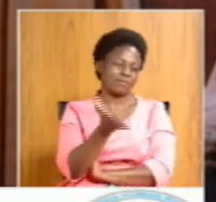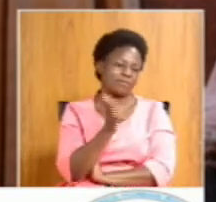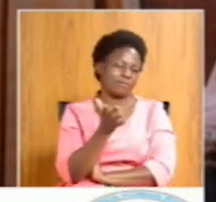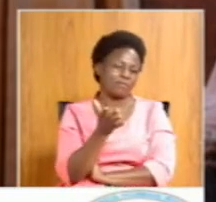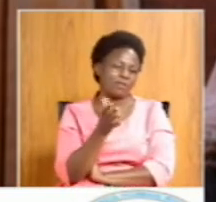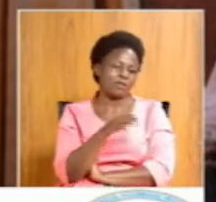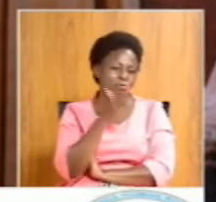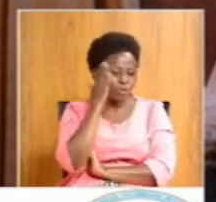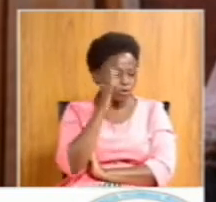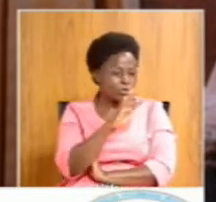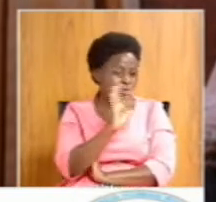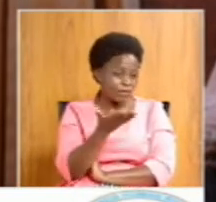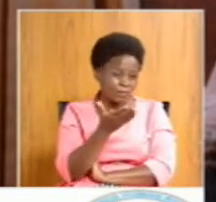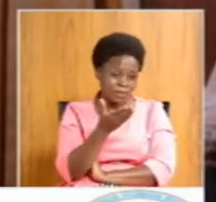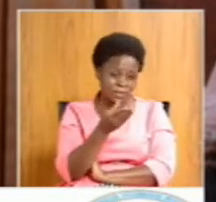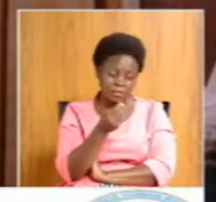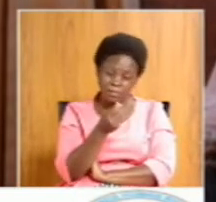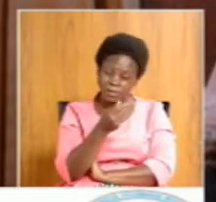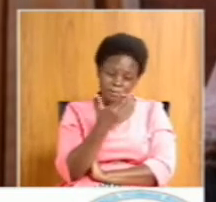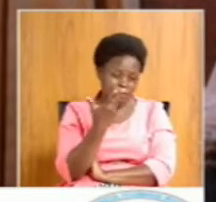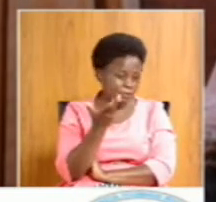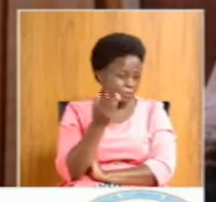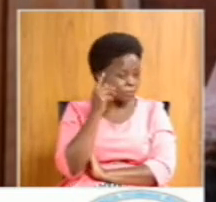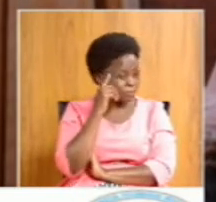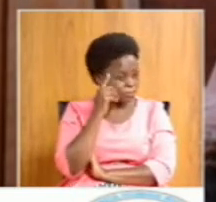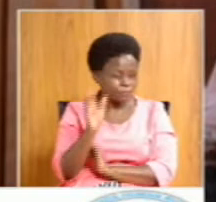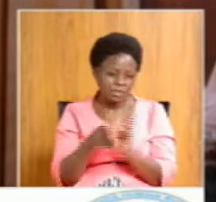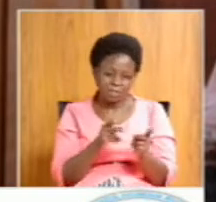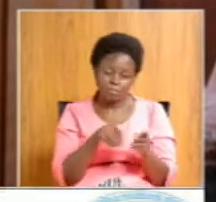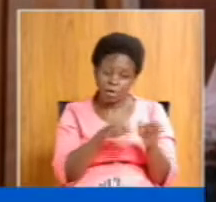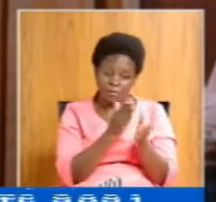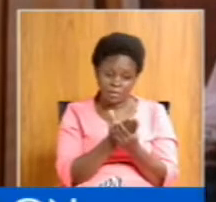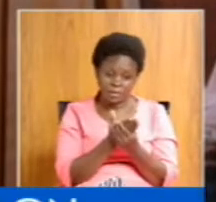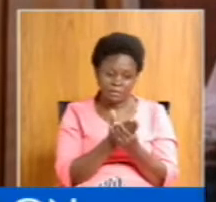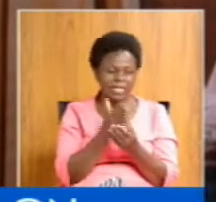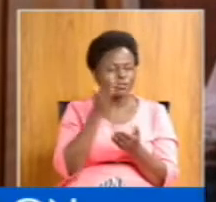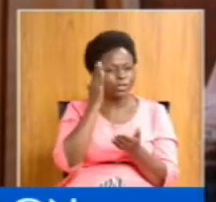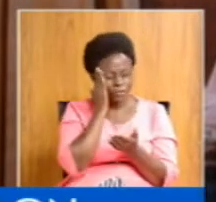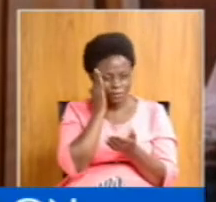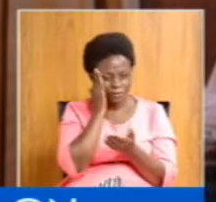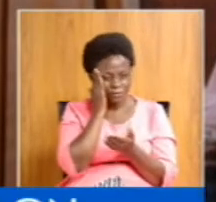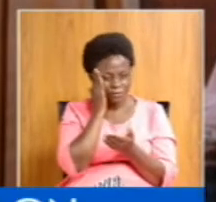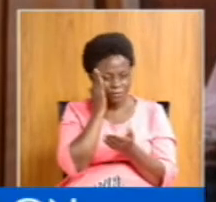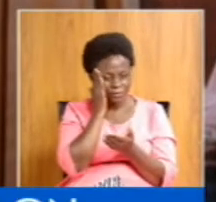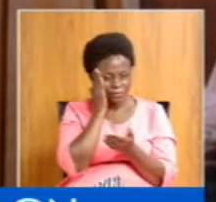we all know how much 5,000 shillings can do for our people out there and we know that